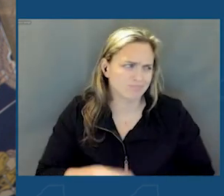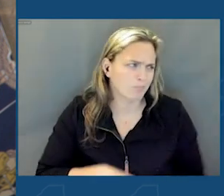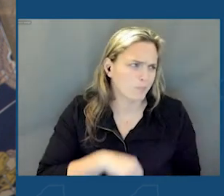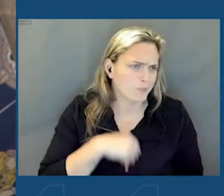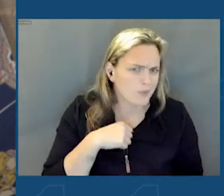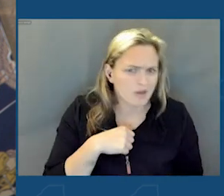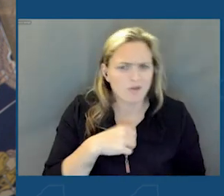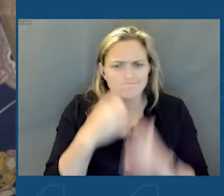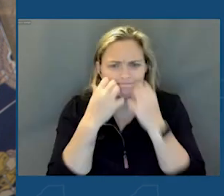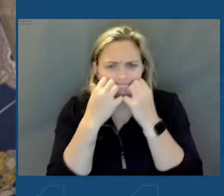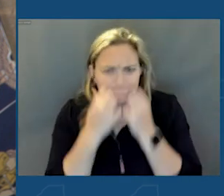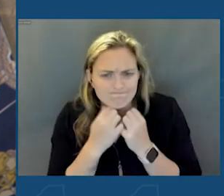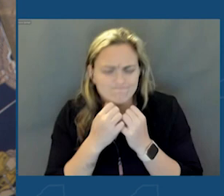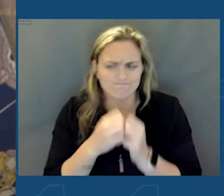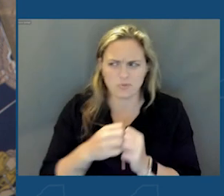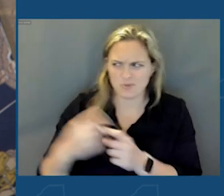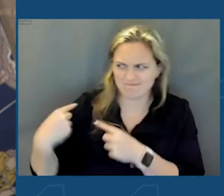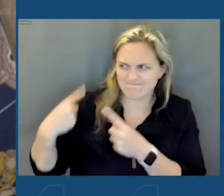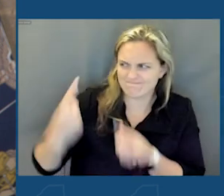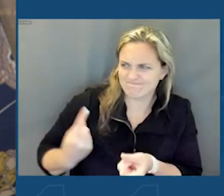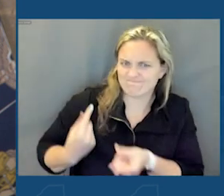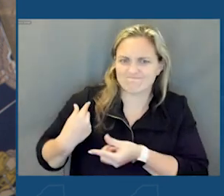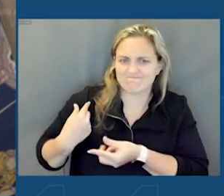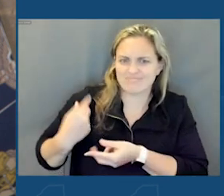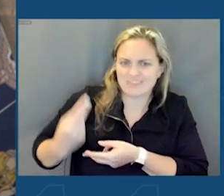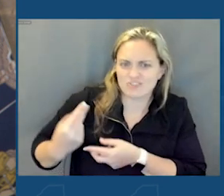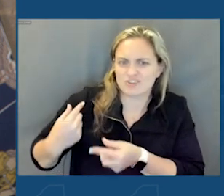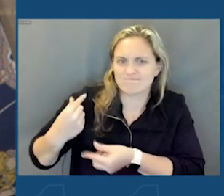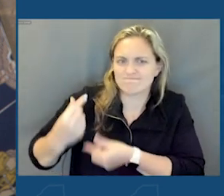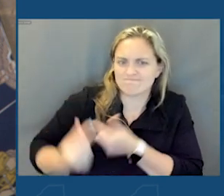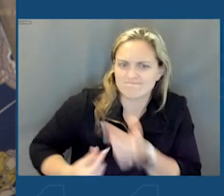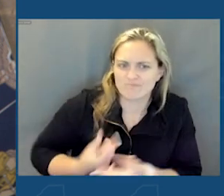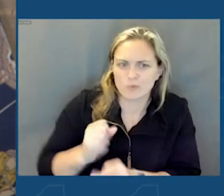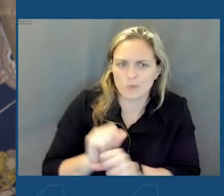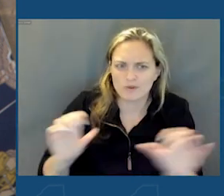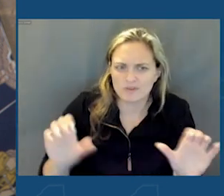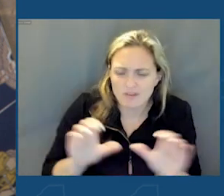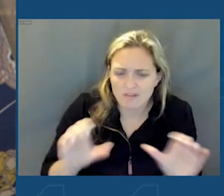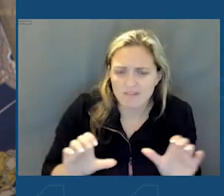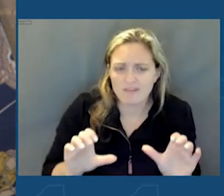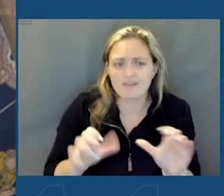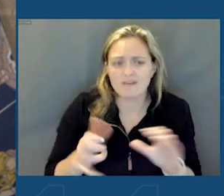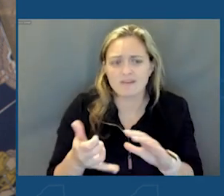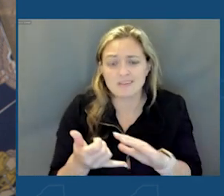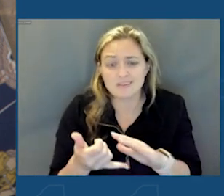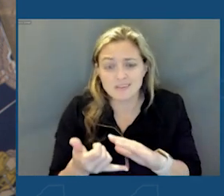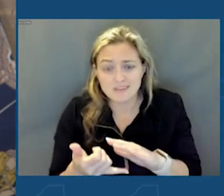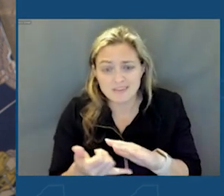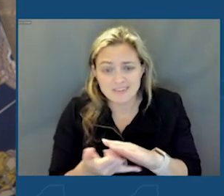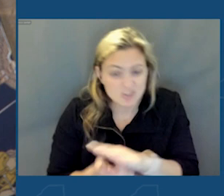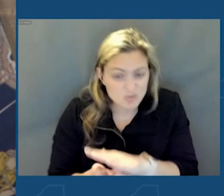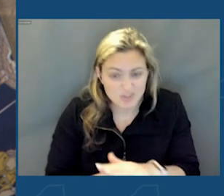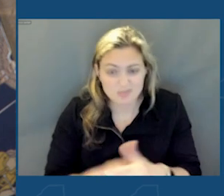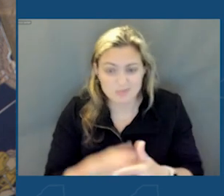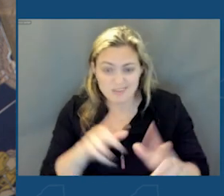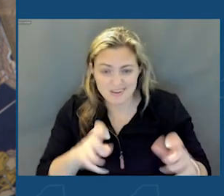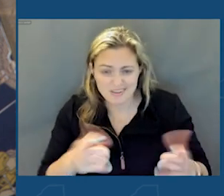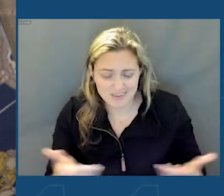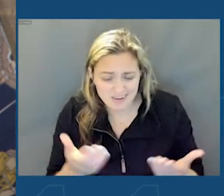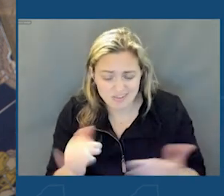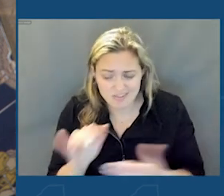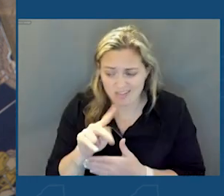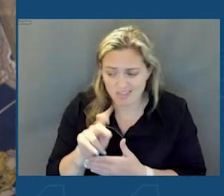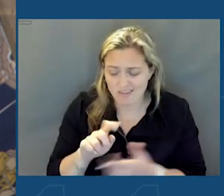the legacy of the work that was done, whether it's the submarines being tested on the lake right here, the